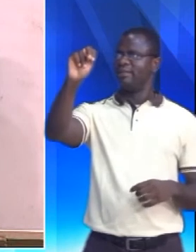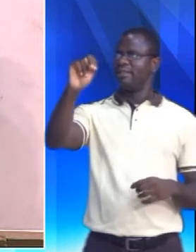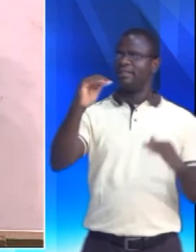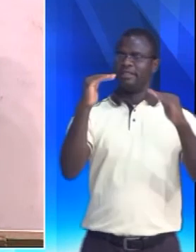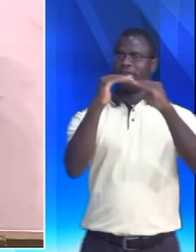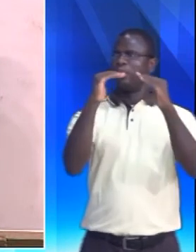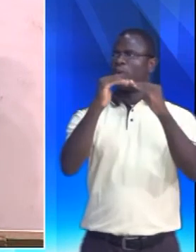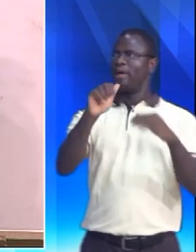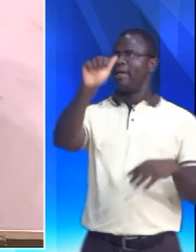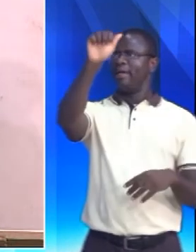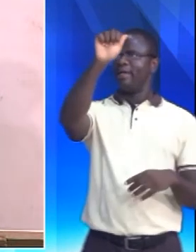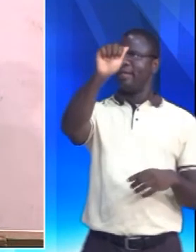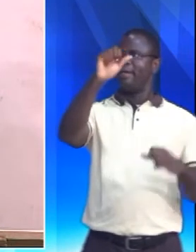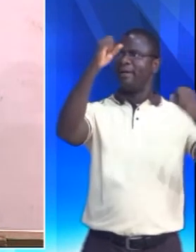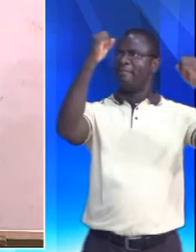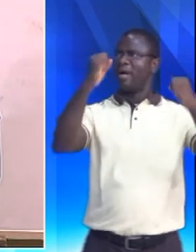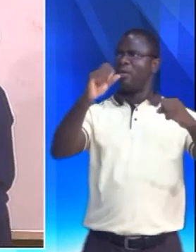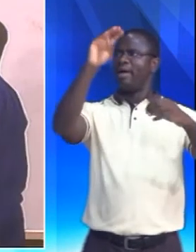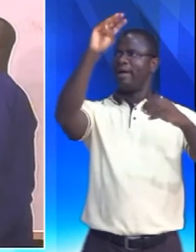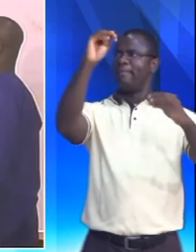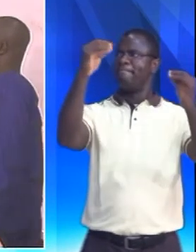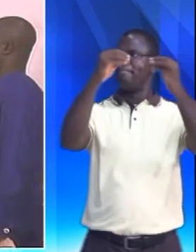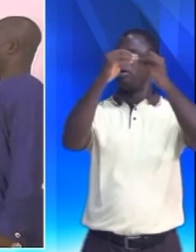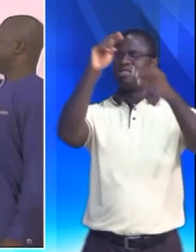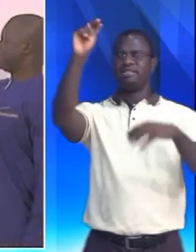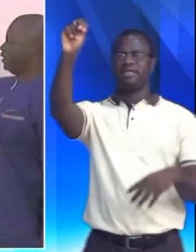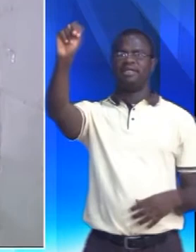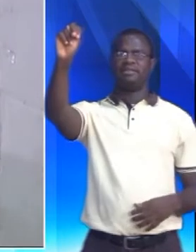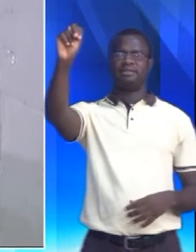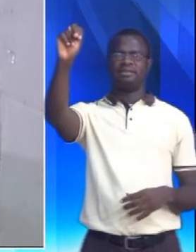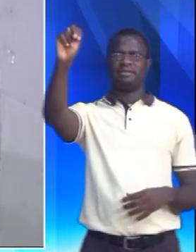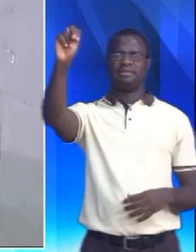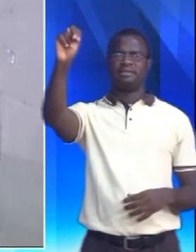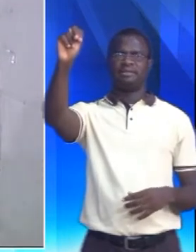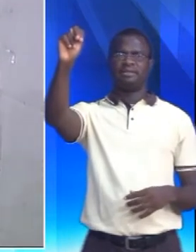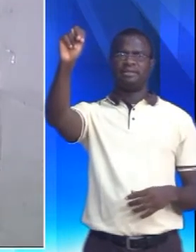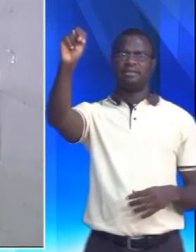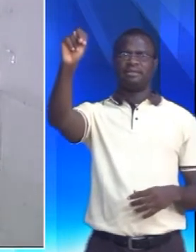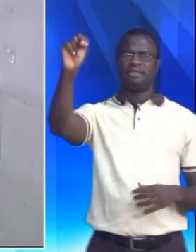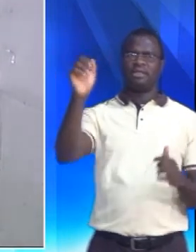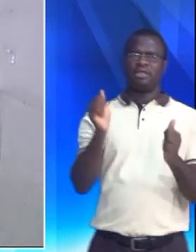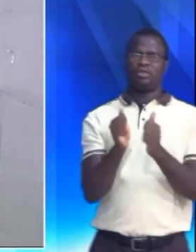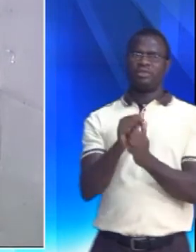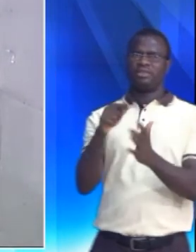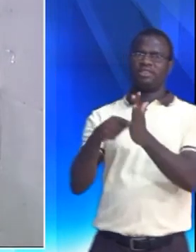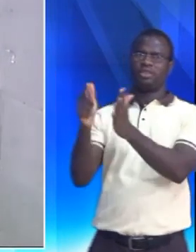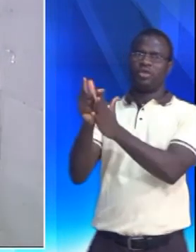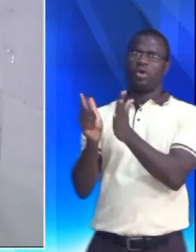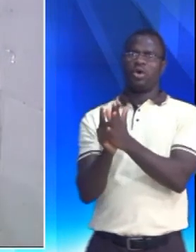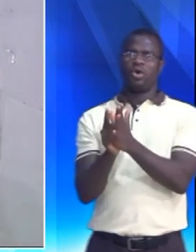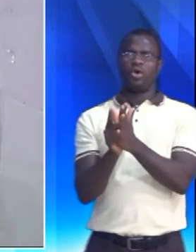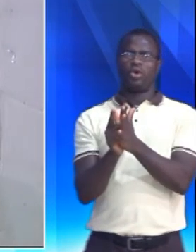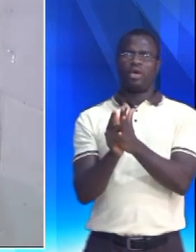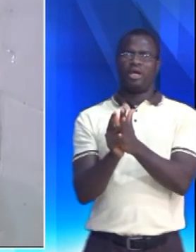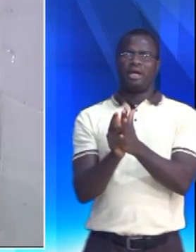power m plus n. With this law, this a and a we are seeing